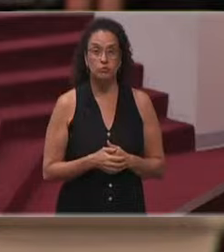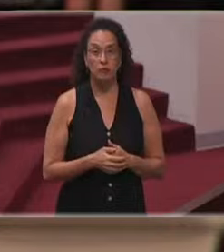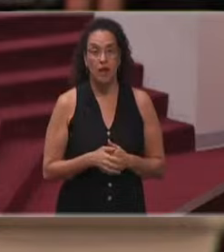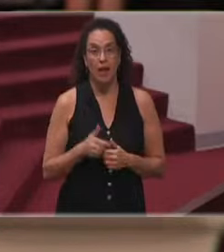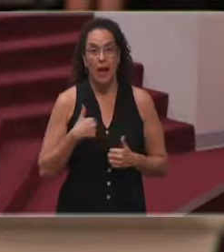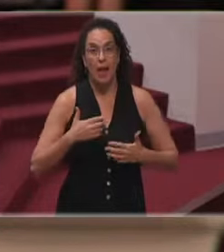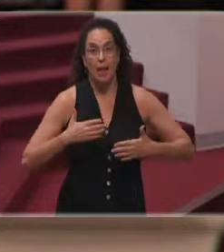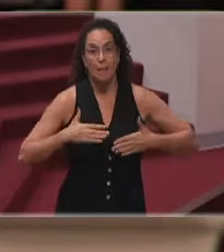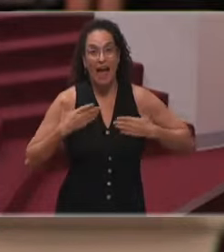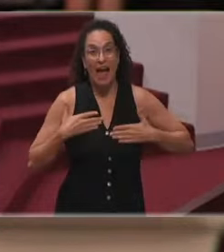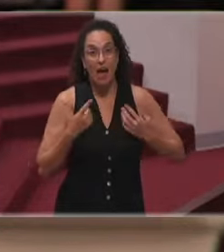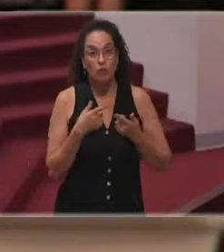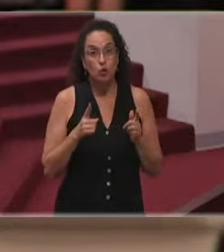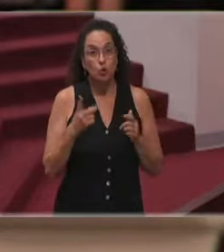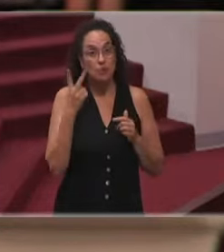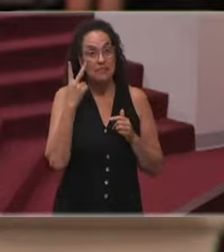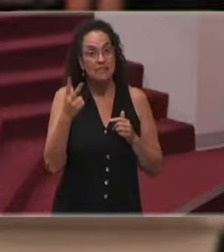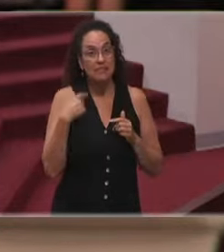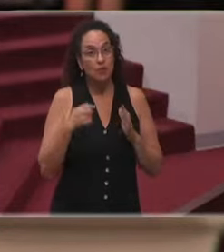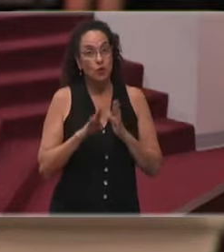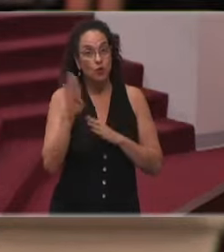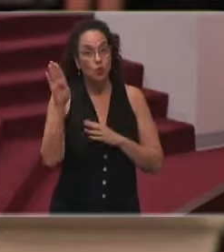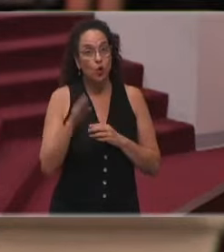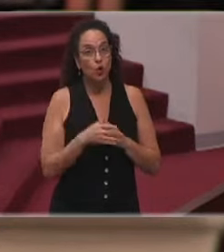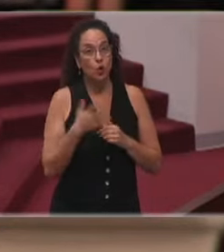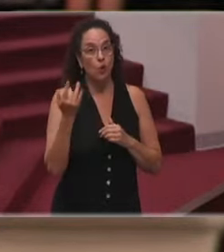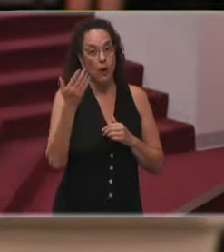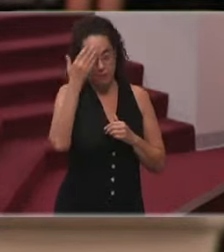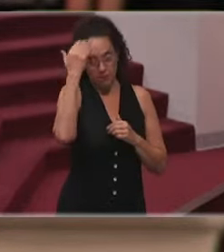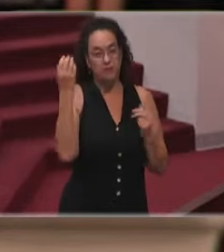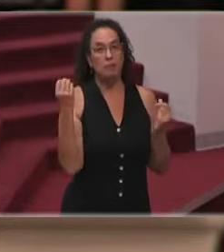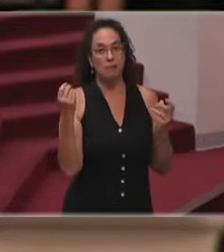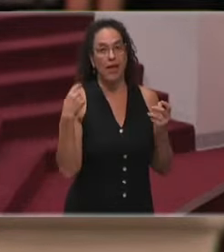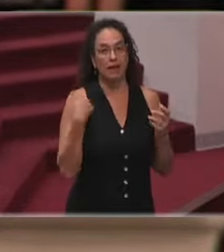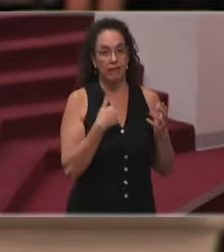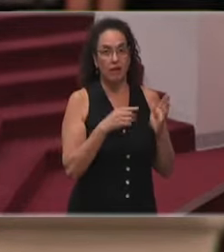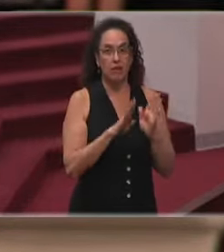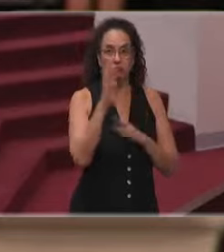seen me grow, because a lot of us have grown together.